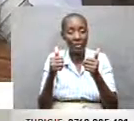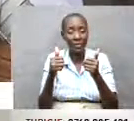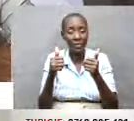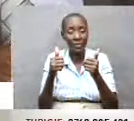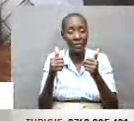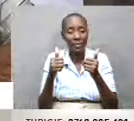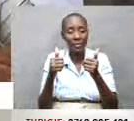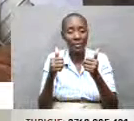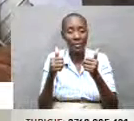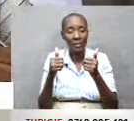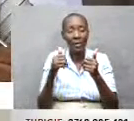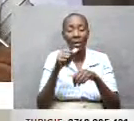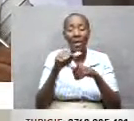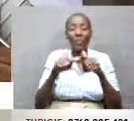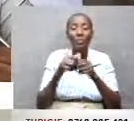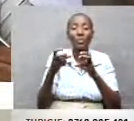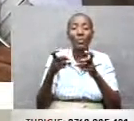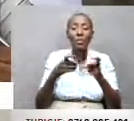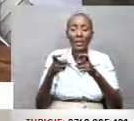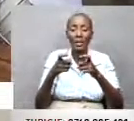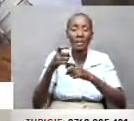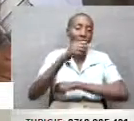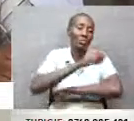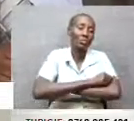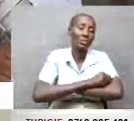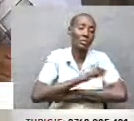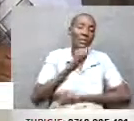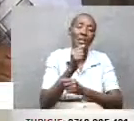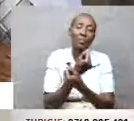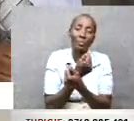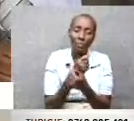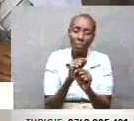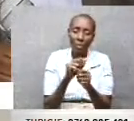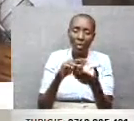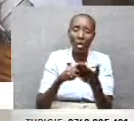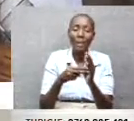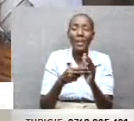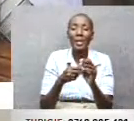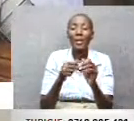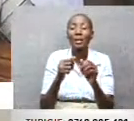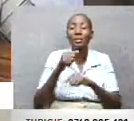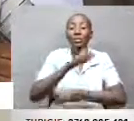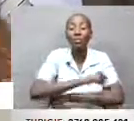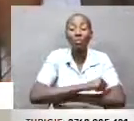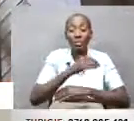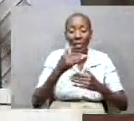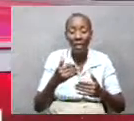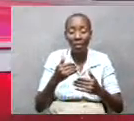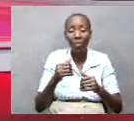towards managing schools, it is going to be impossible to do. And that means that schools are running like somebody's